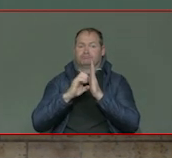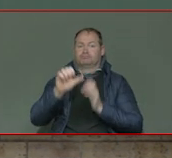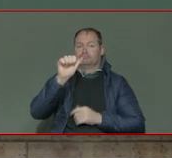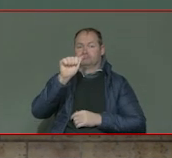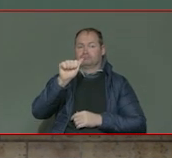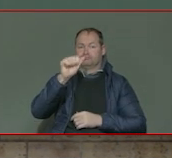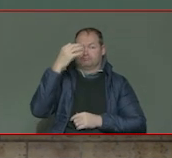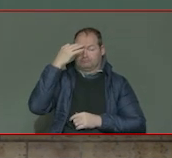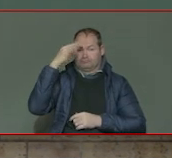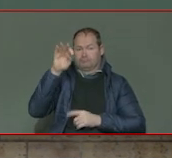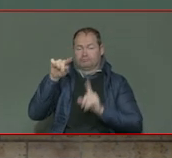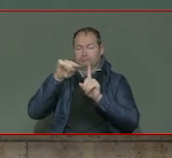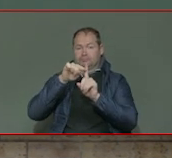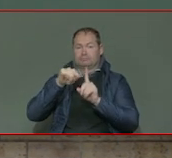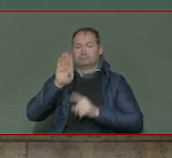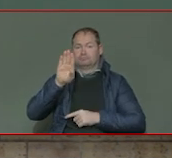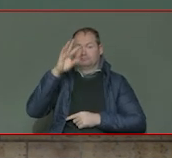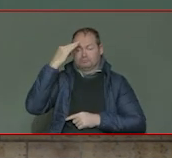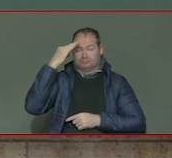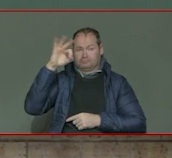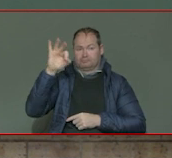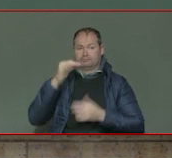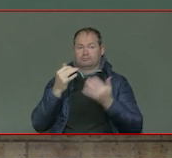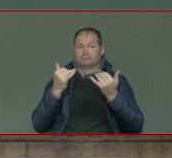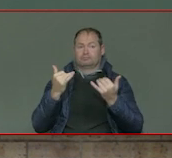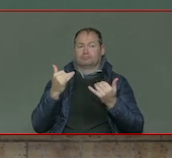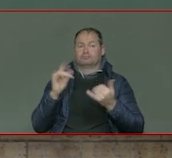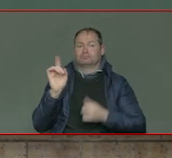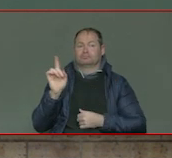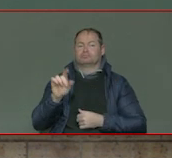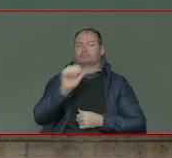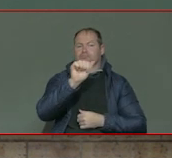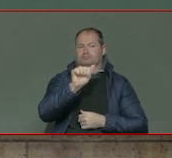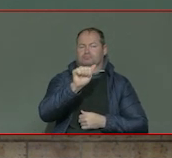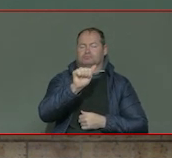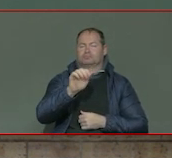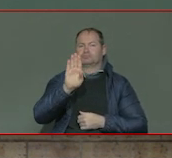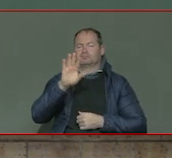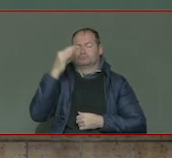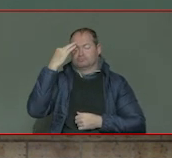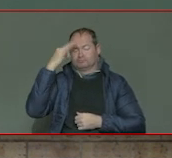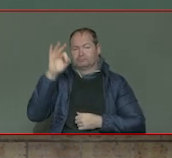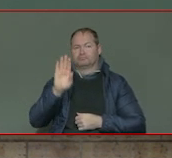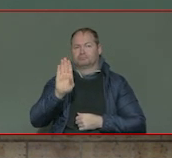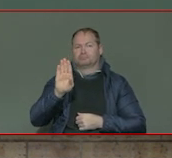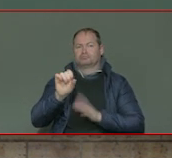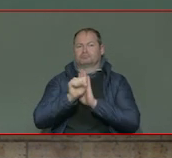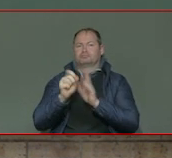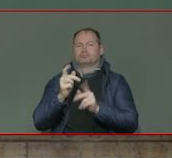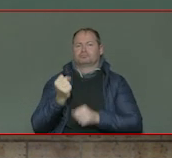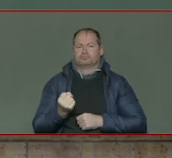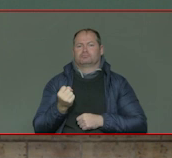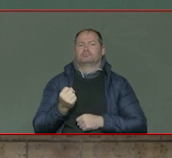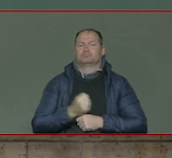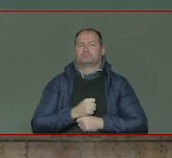b cubed, then we can say the cube root of a cubed is a. The cube root of b cubed is b, keep the sign. And